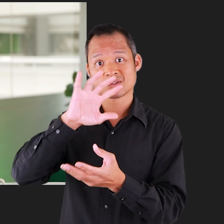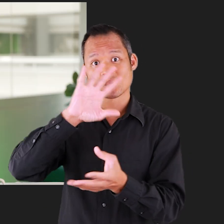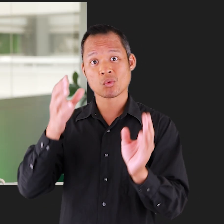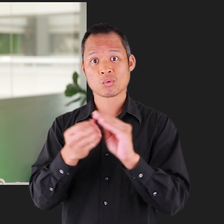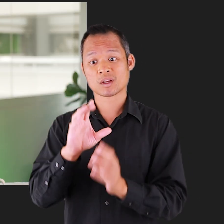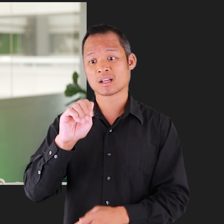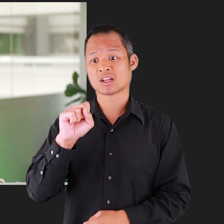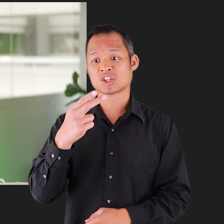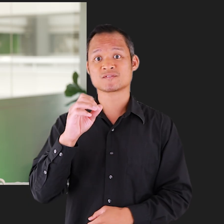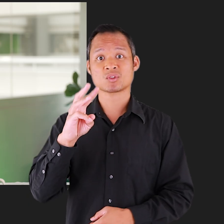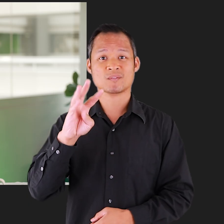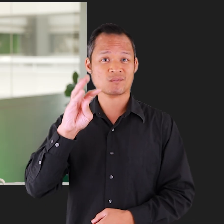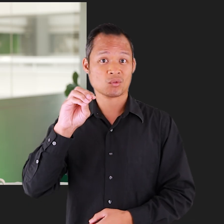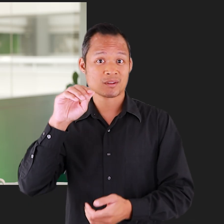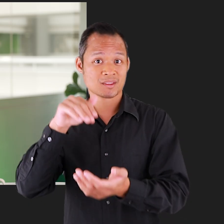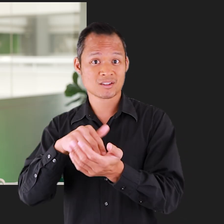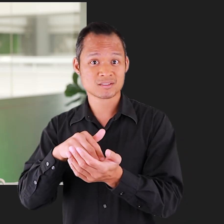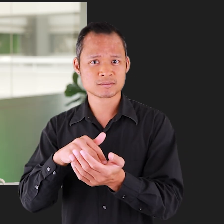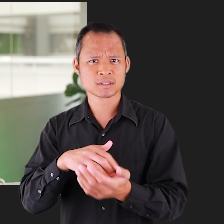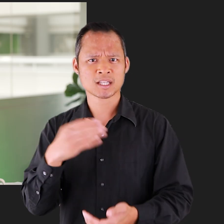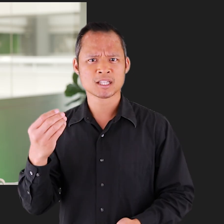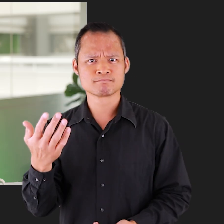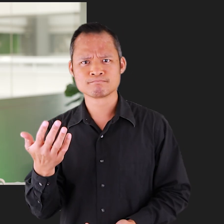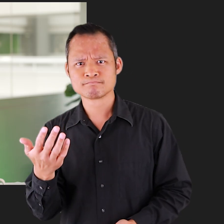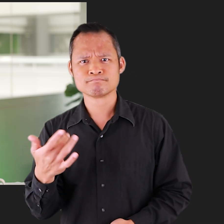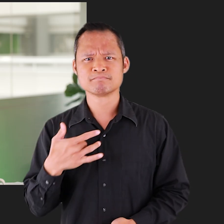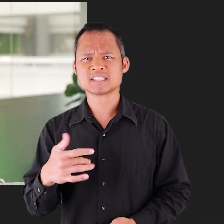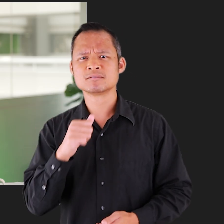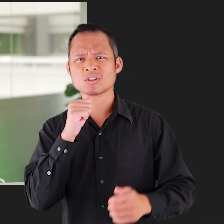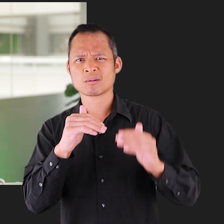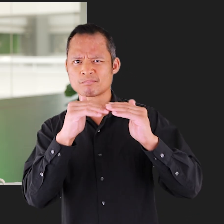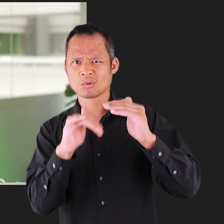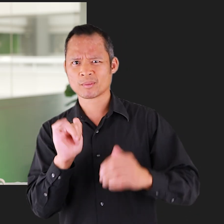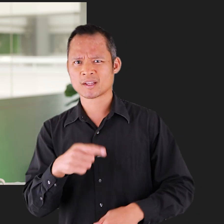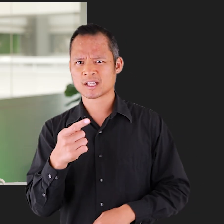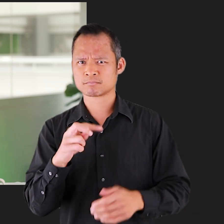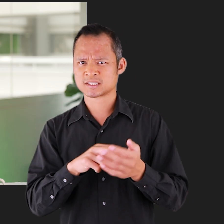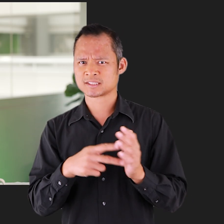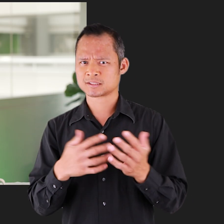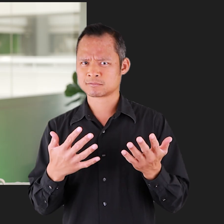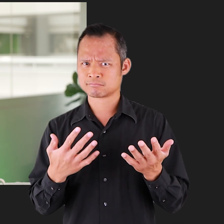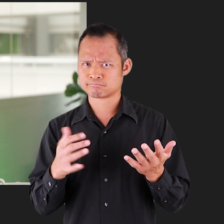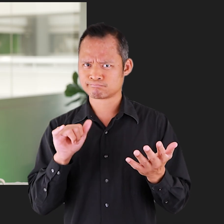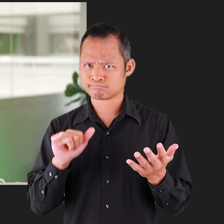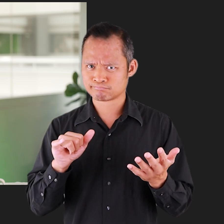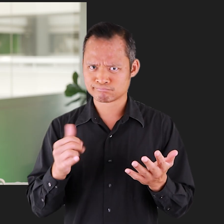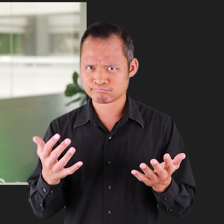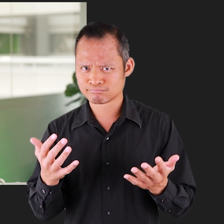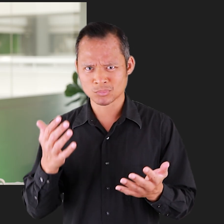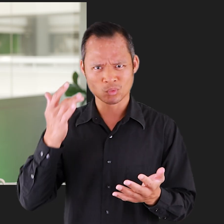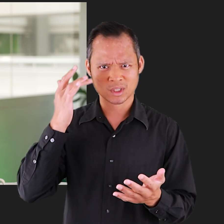mind is that if your cumulative cash flow is high, for example, $40,000, and it doesn't go below that amount,